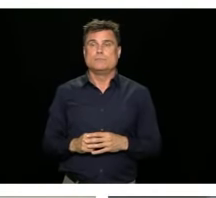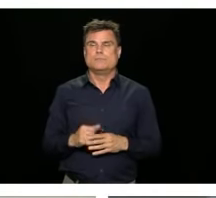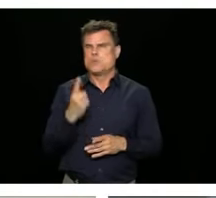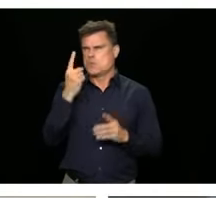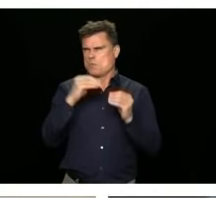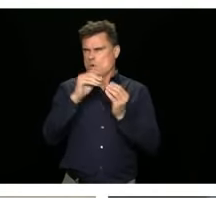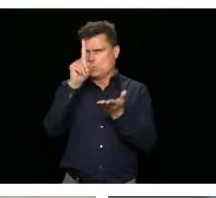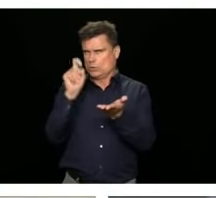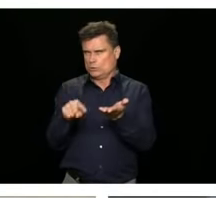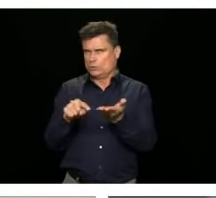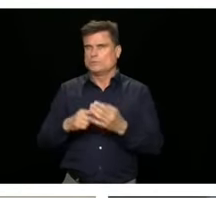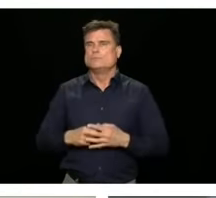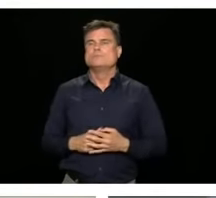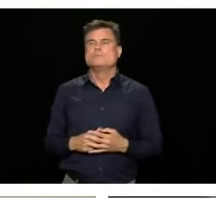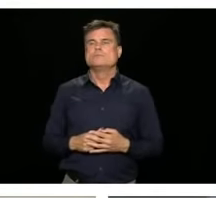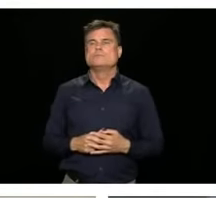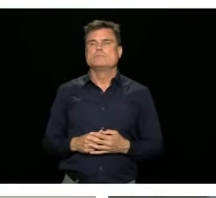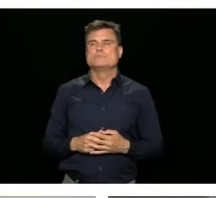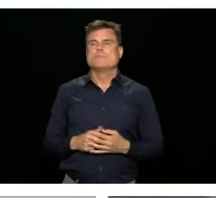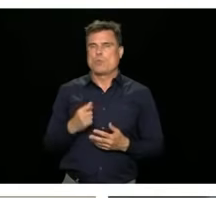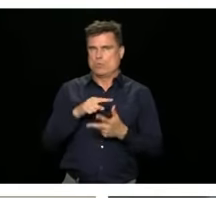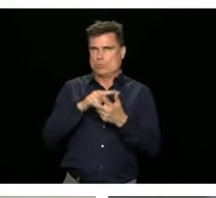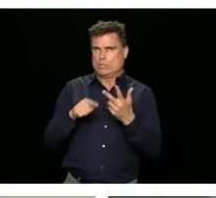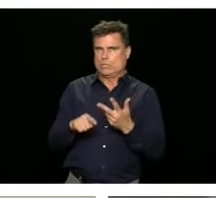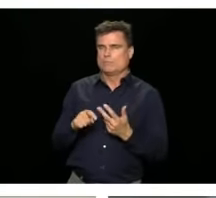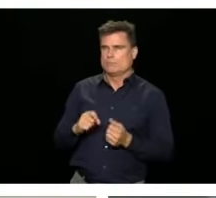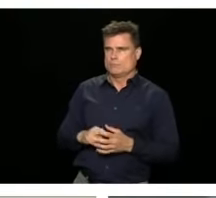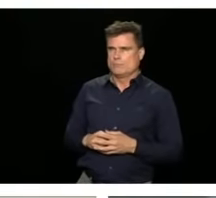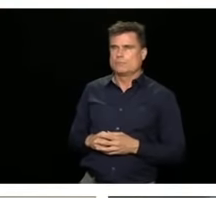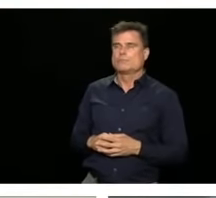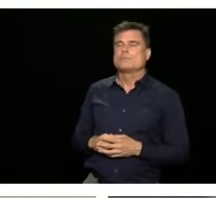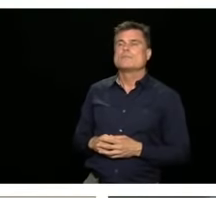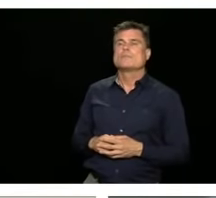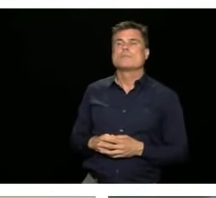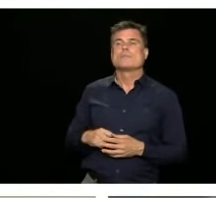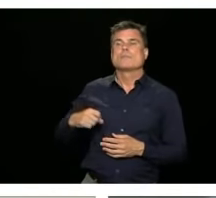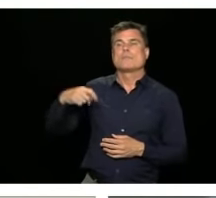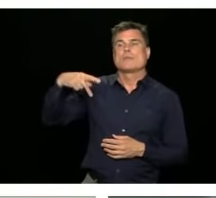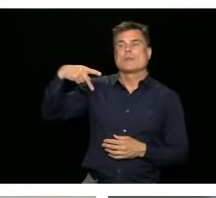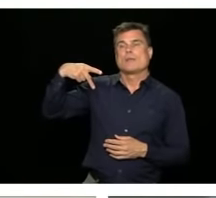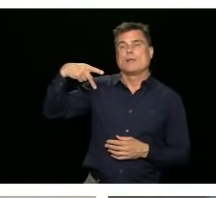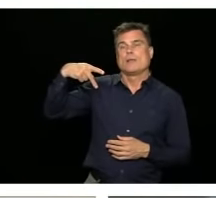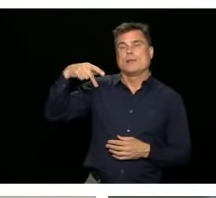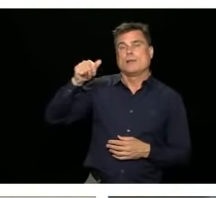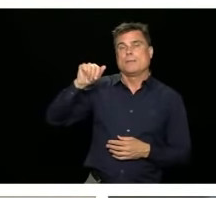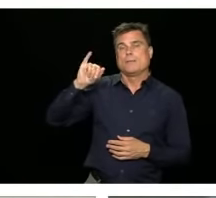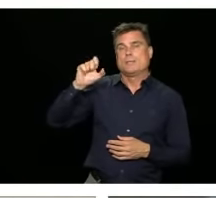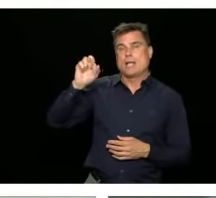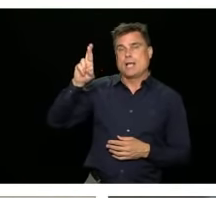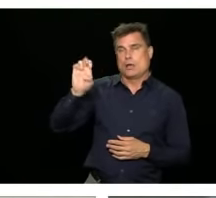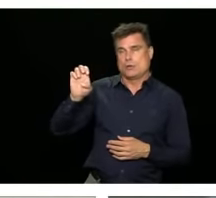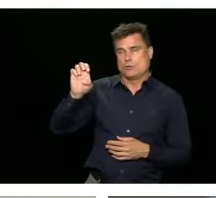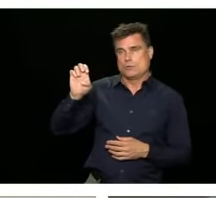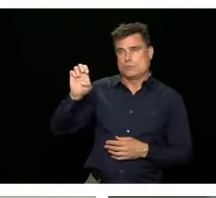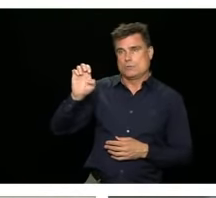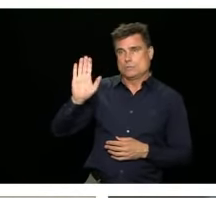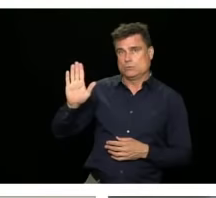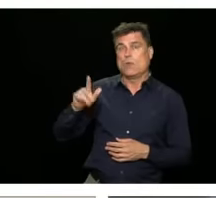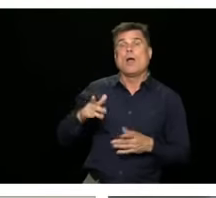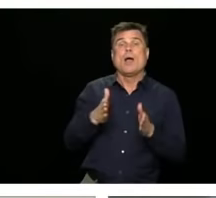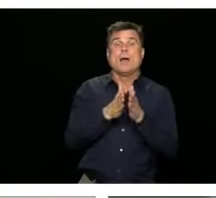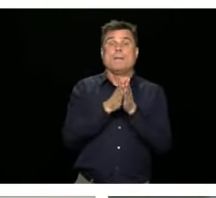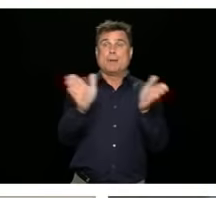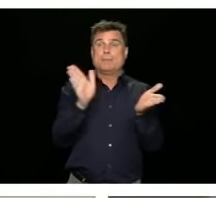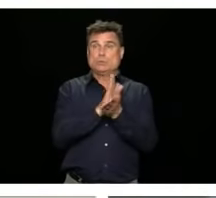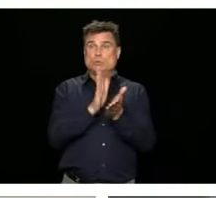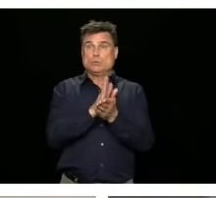So Pierre asks, how can we get more Black and Indigenous teachers in public schools? We need more in Port Coquitlam as role